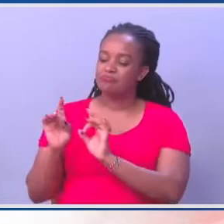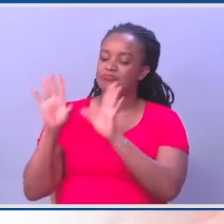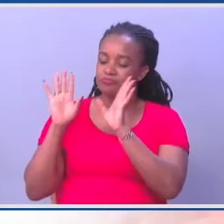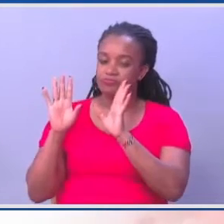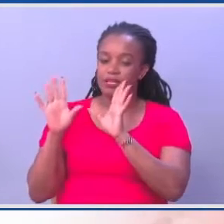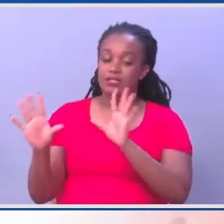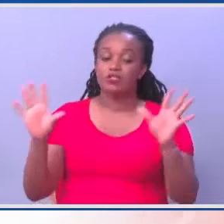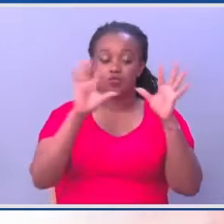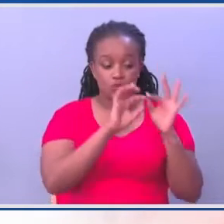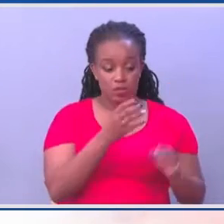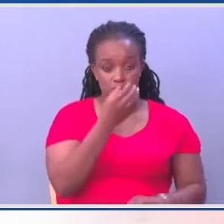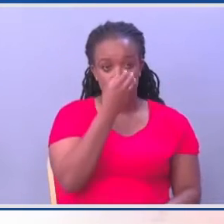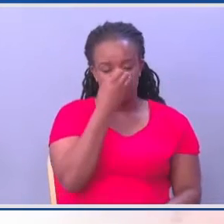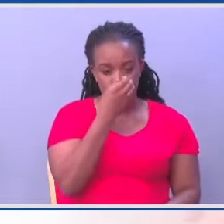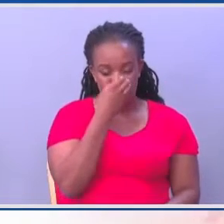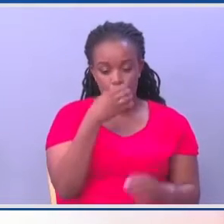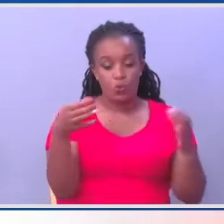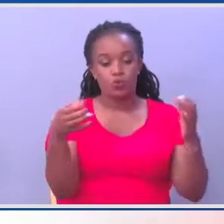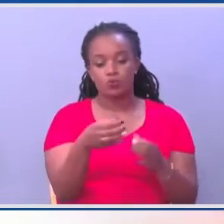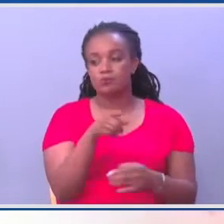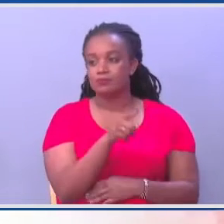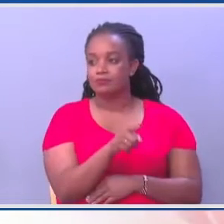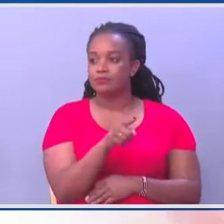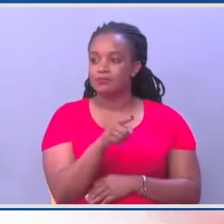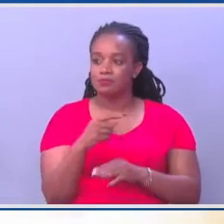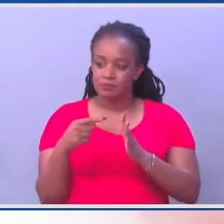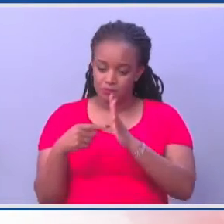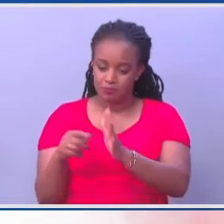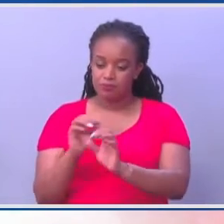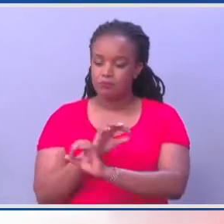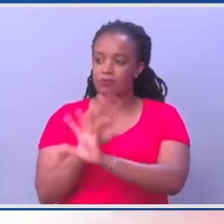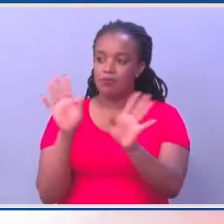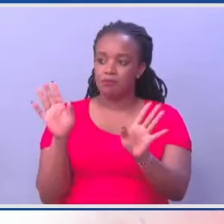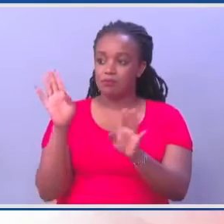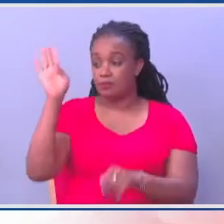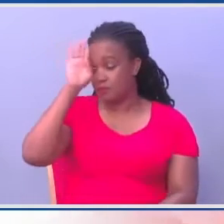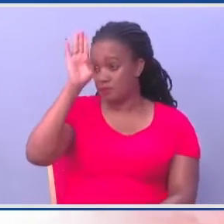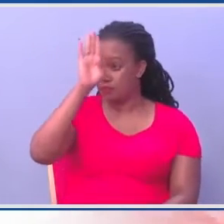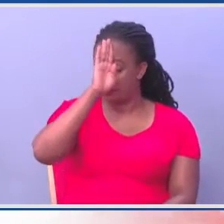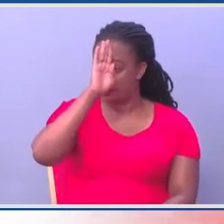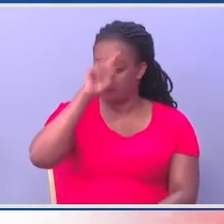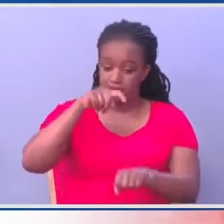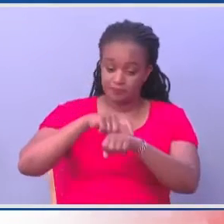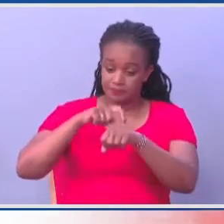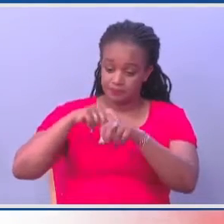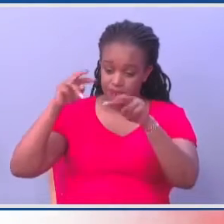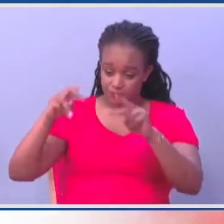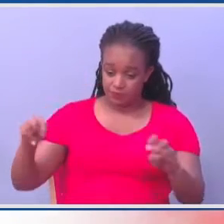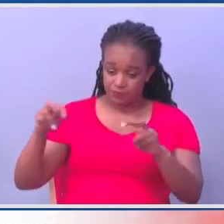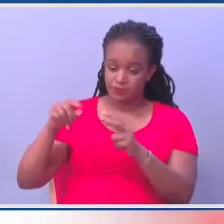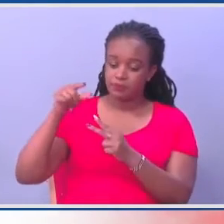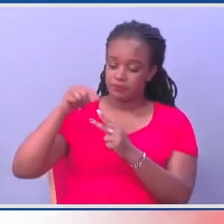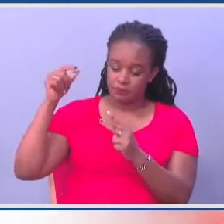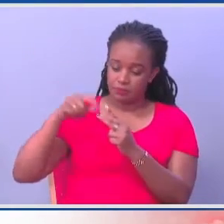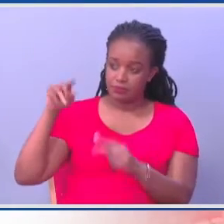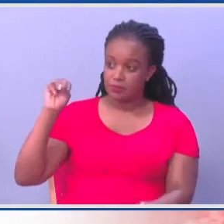Ruto. That gives you an indication of what's going on in Bungoma. When you look at the elected MCAs